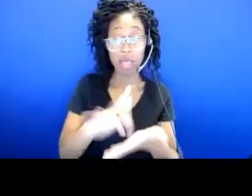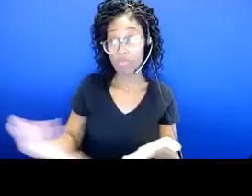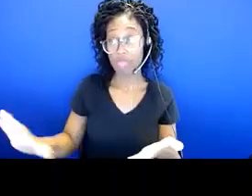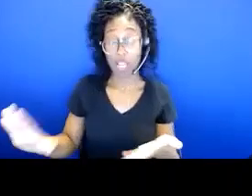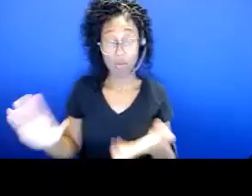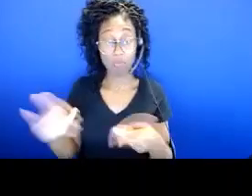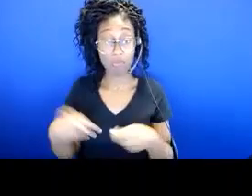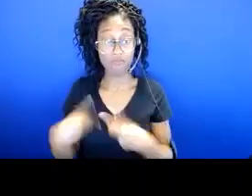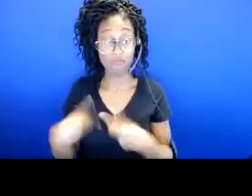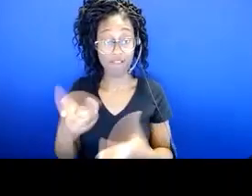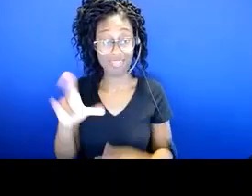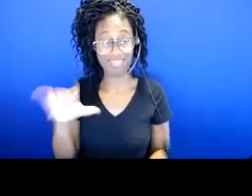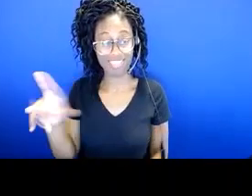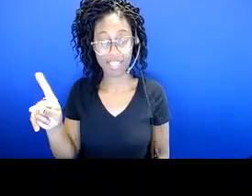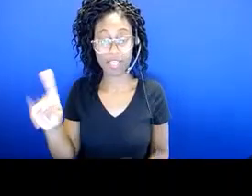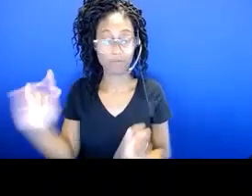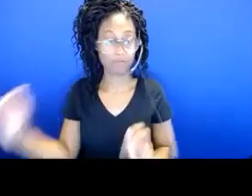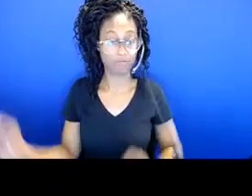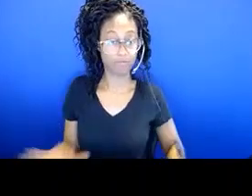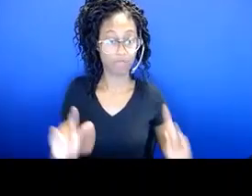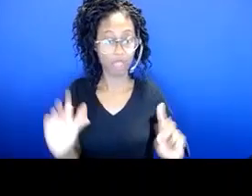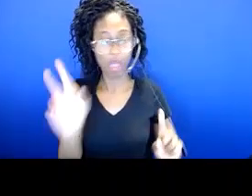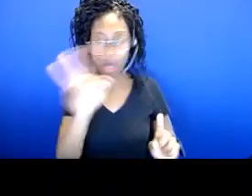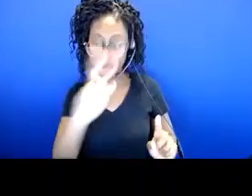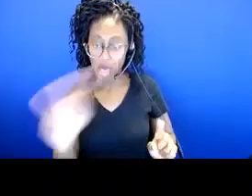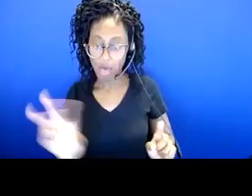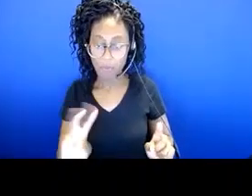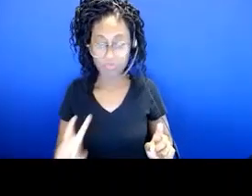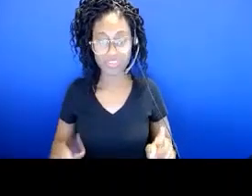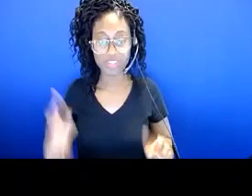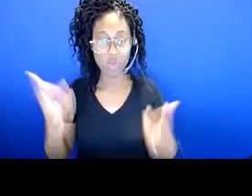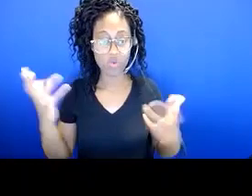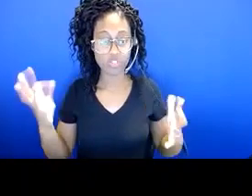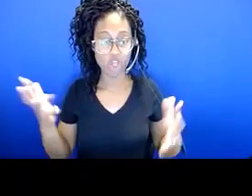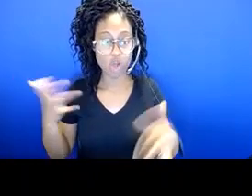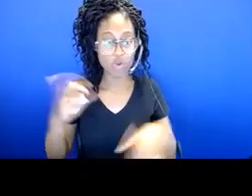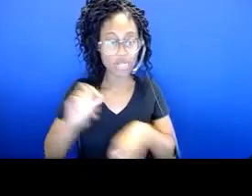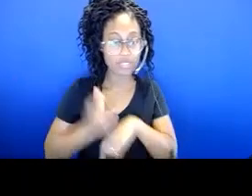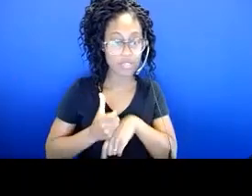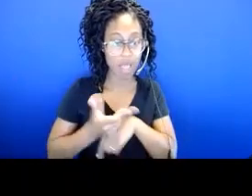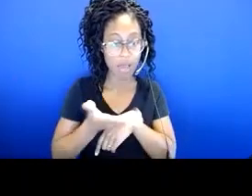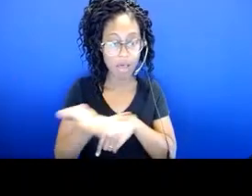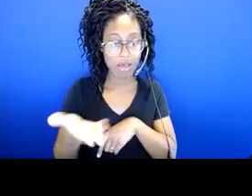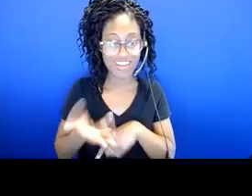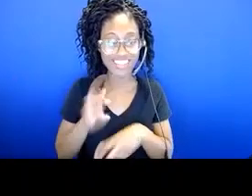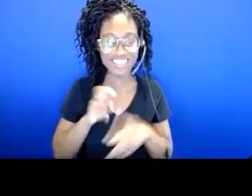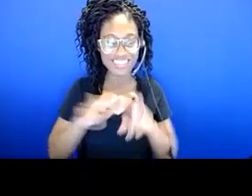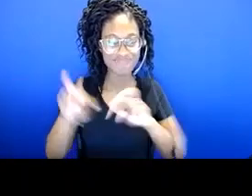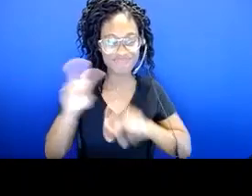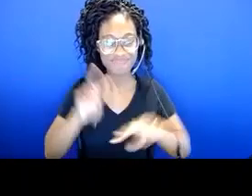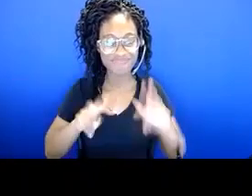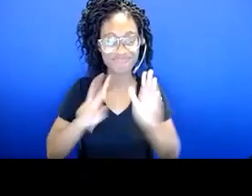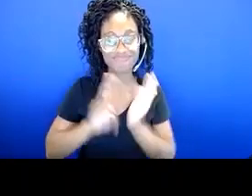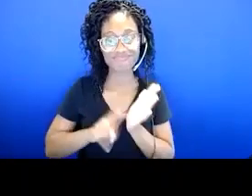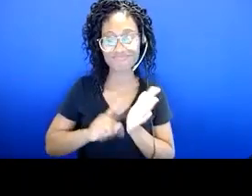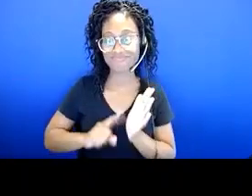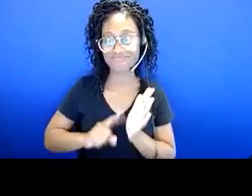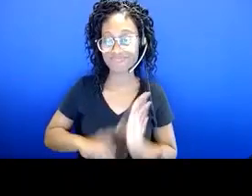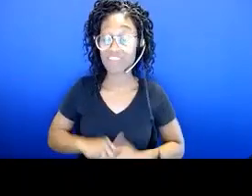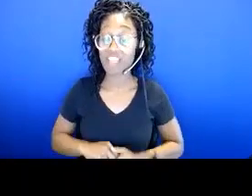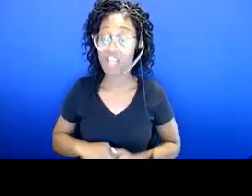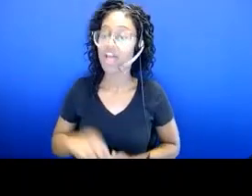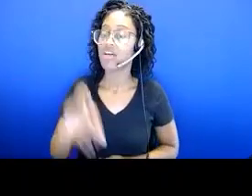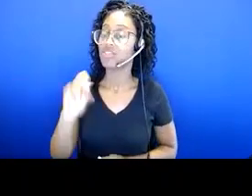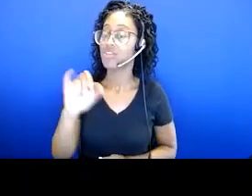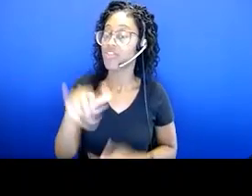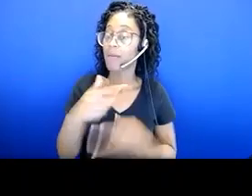gallery and be able to explore the interactive presentations. Right. So the product itself is just, will